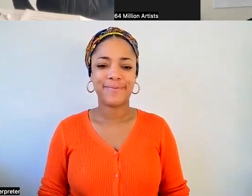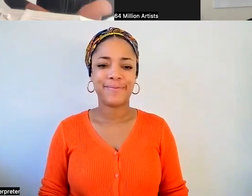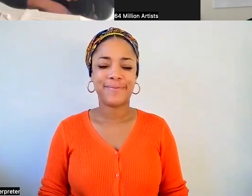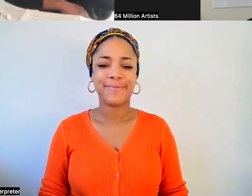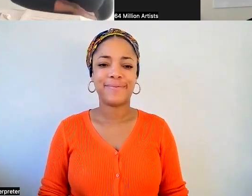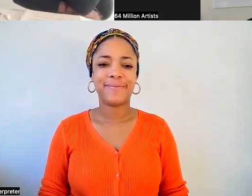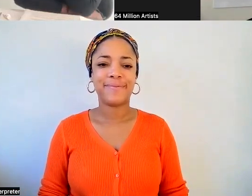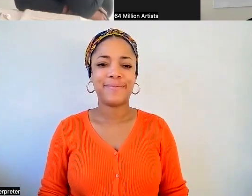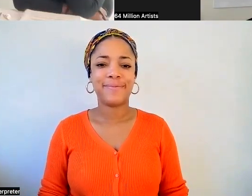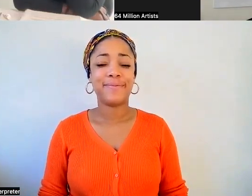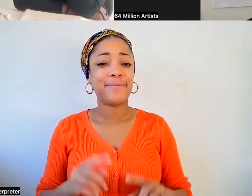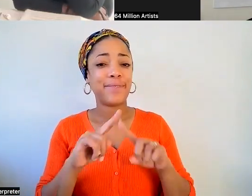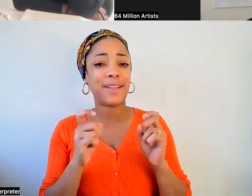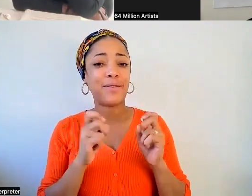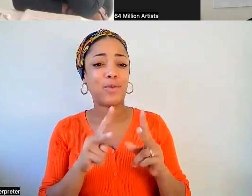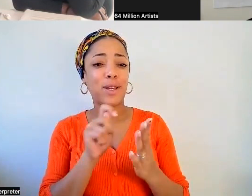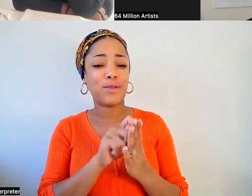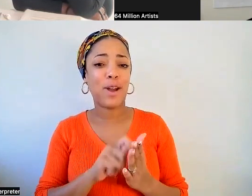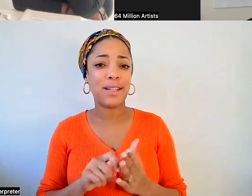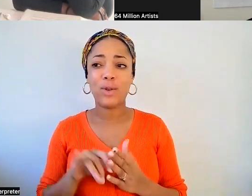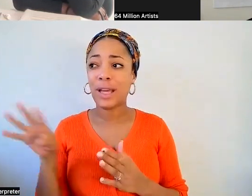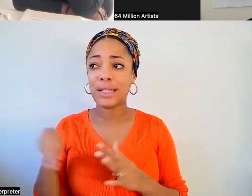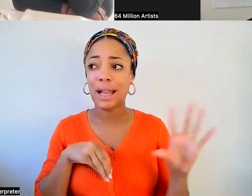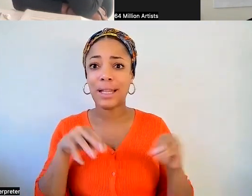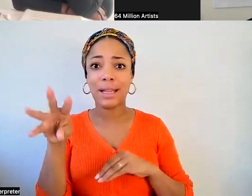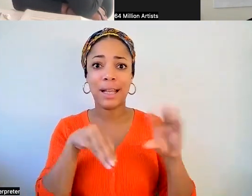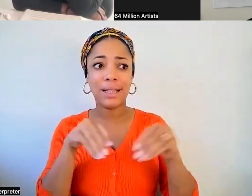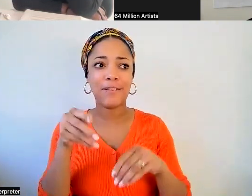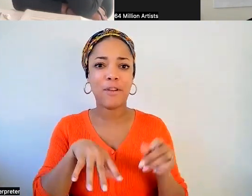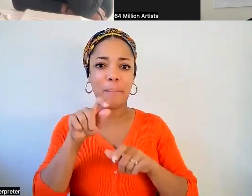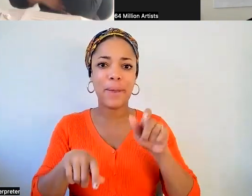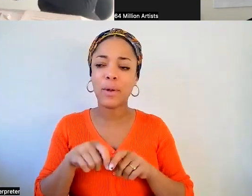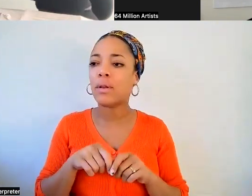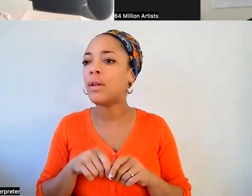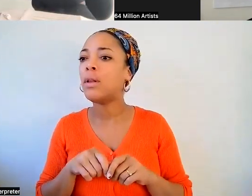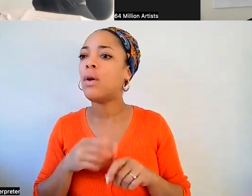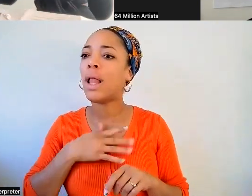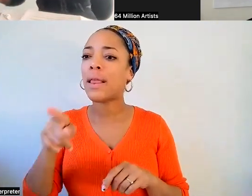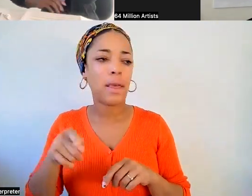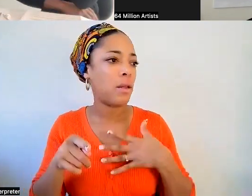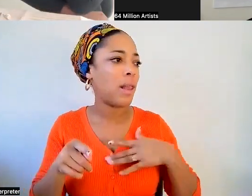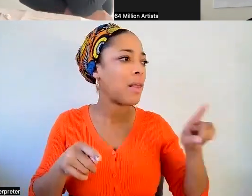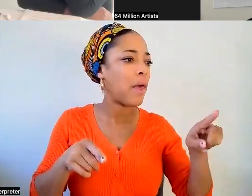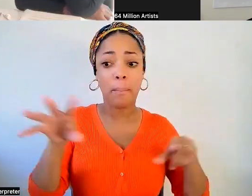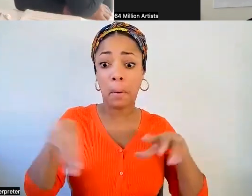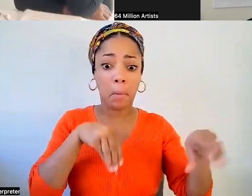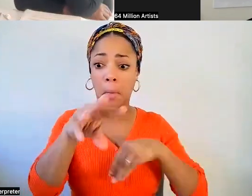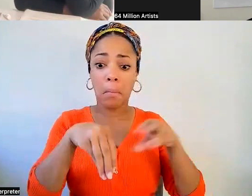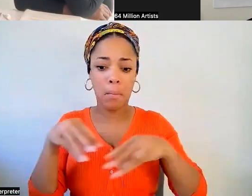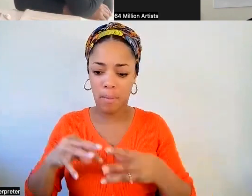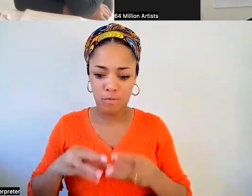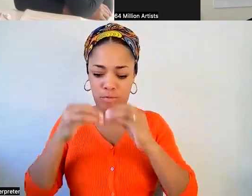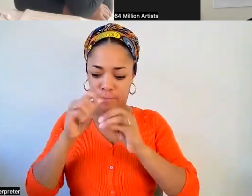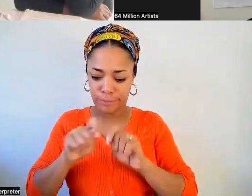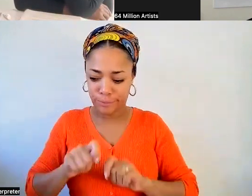all these different ways of writing from other people. I do that all the time. You steal a lot. Oh, yeah. I'm asking. No. Ways of